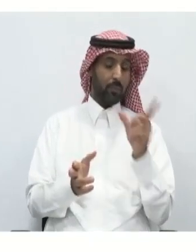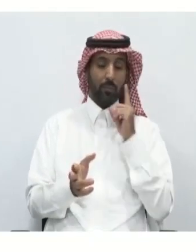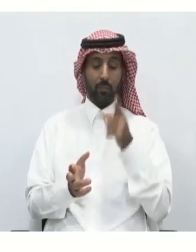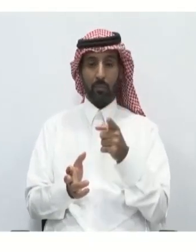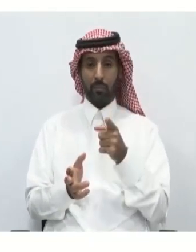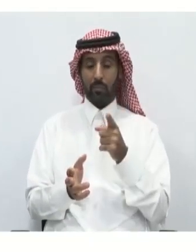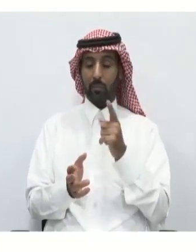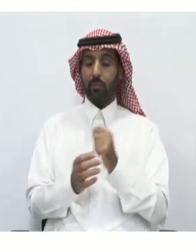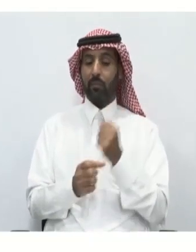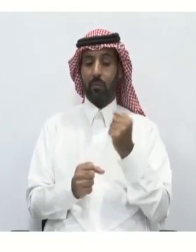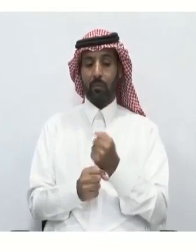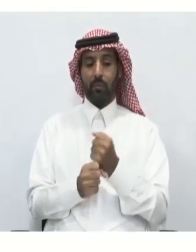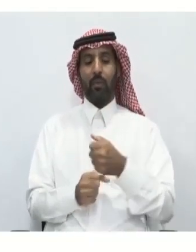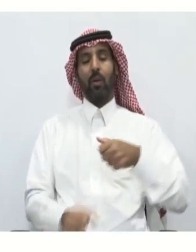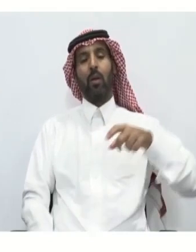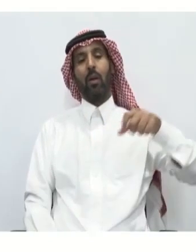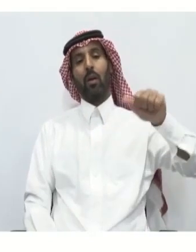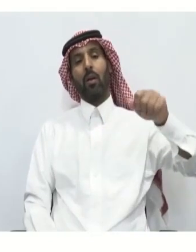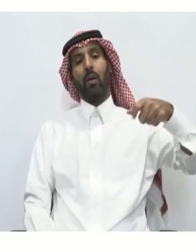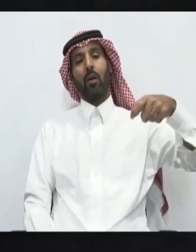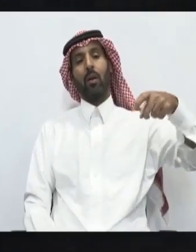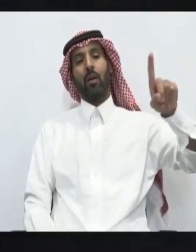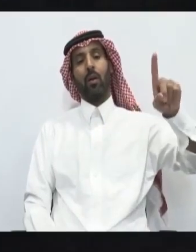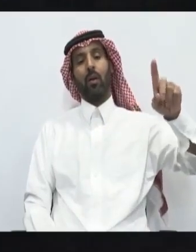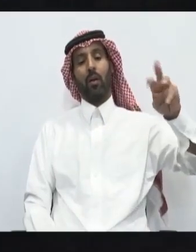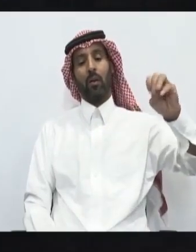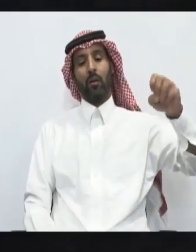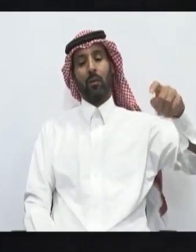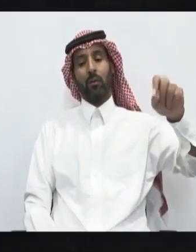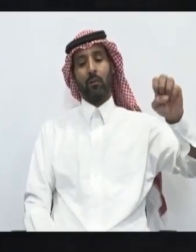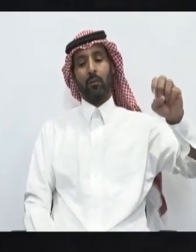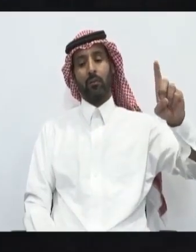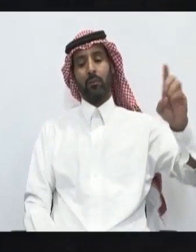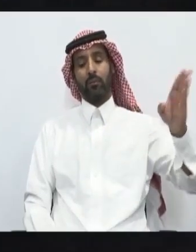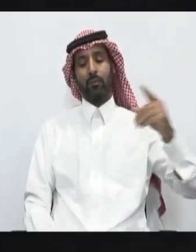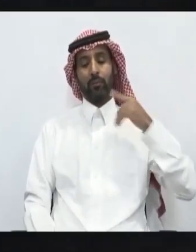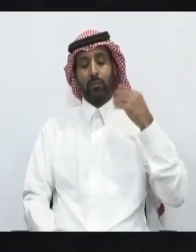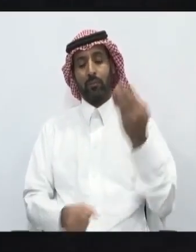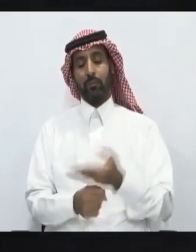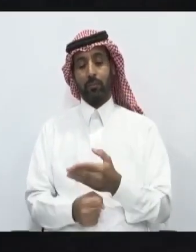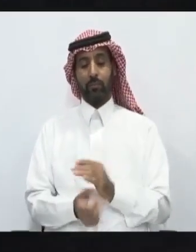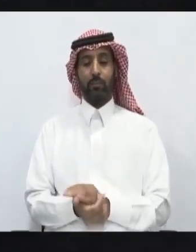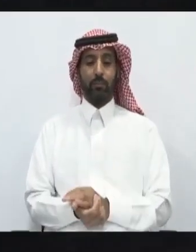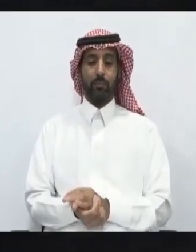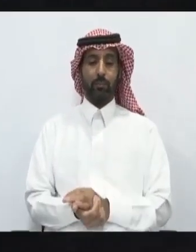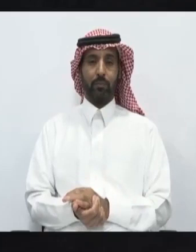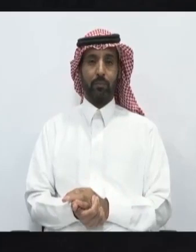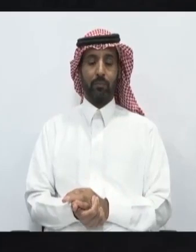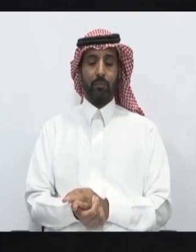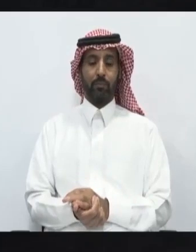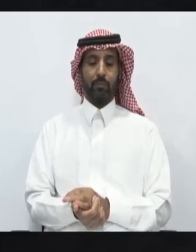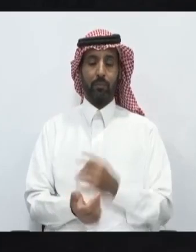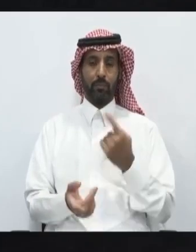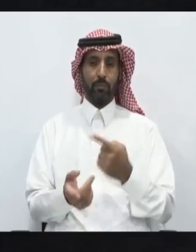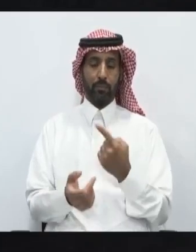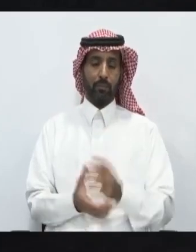admittedly, the adverb admittedly. If you can remember, what does it mean, admittedly? And the adverbs always, they are related to the